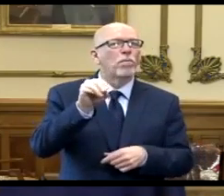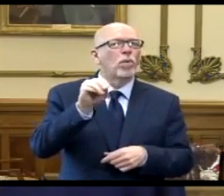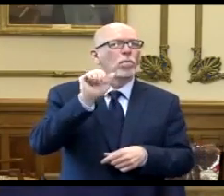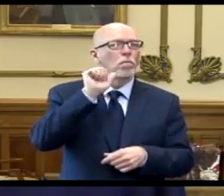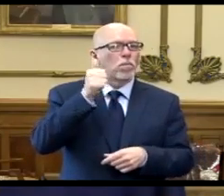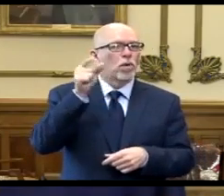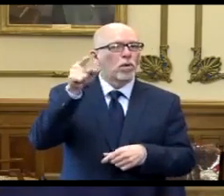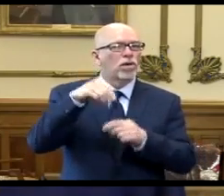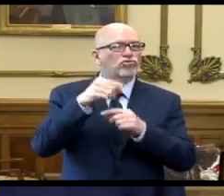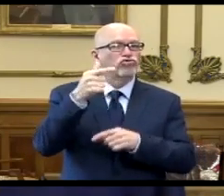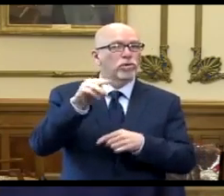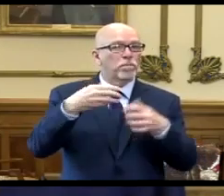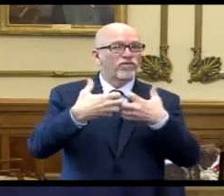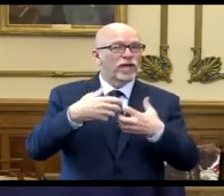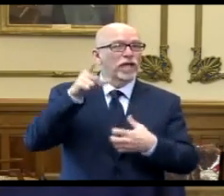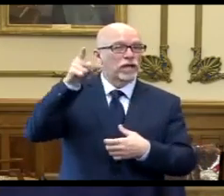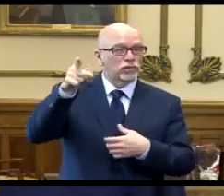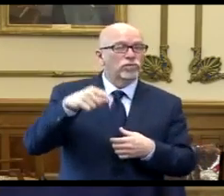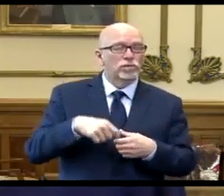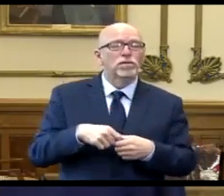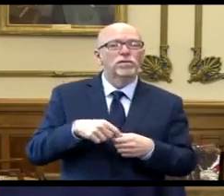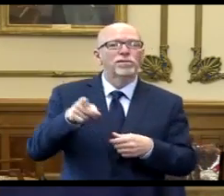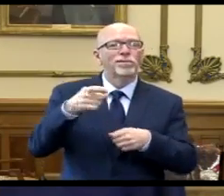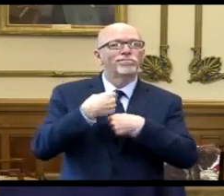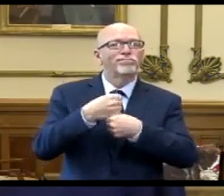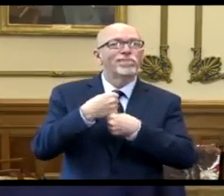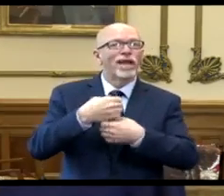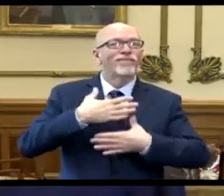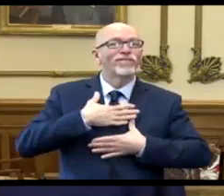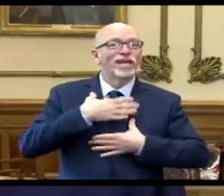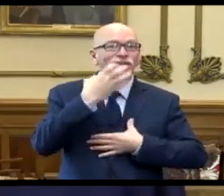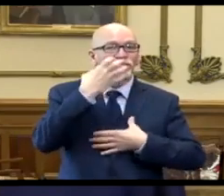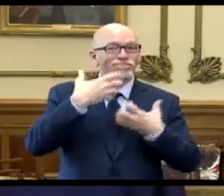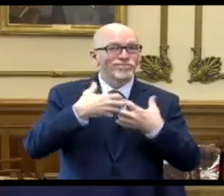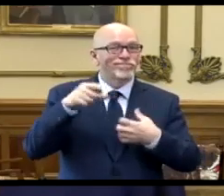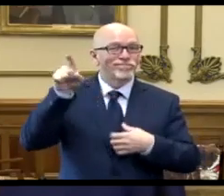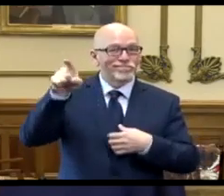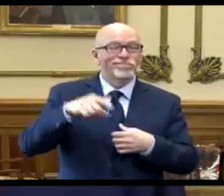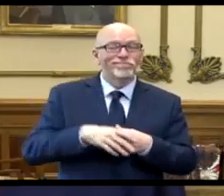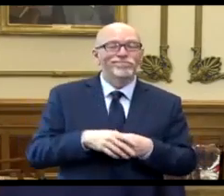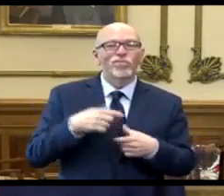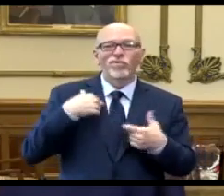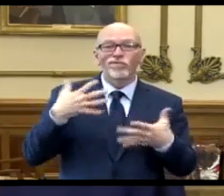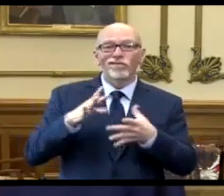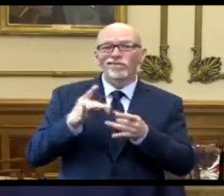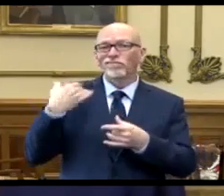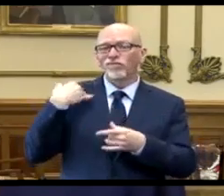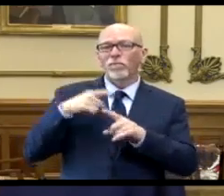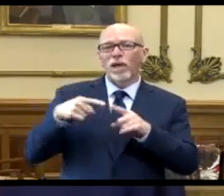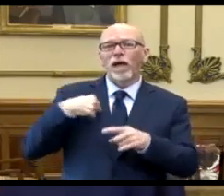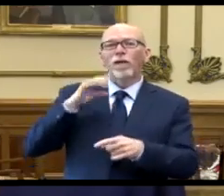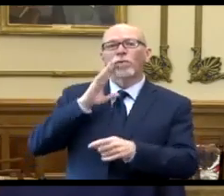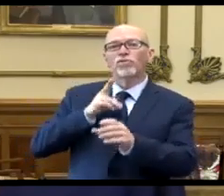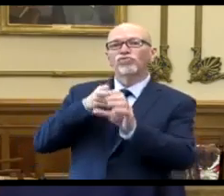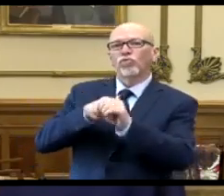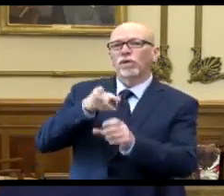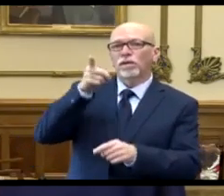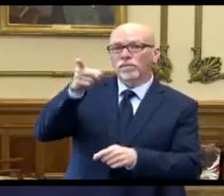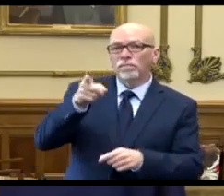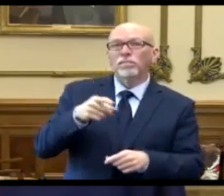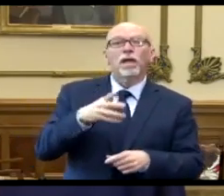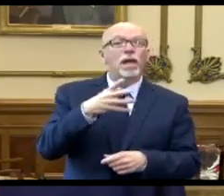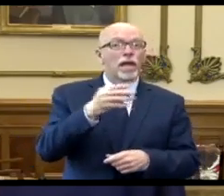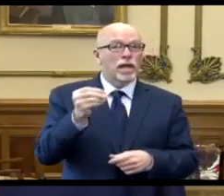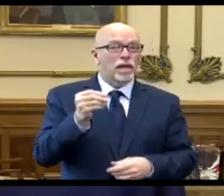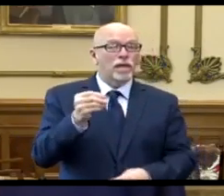the General Motors plant, who are turning out ventilators. Very proud of that fact. And I will join him. And